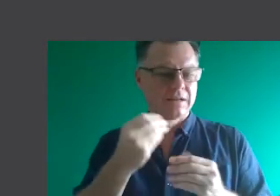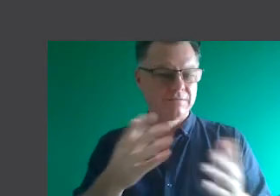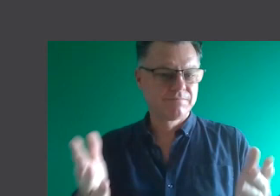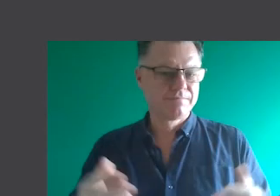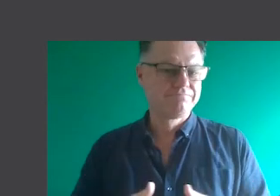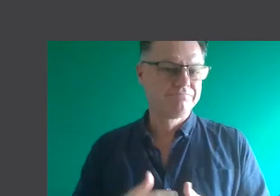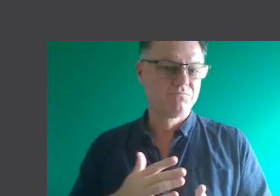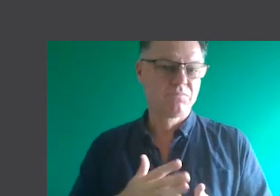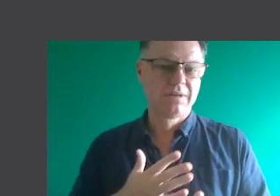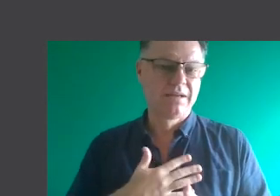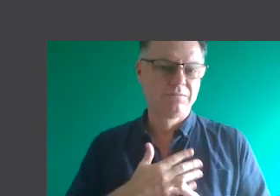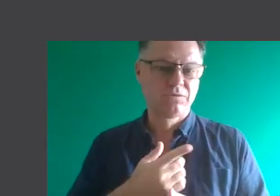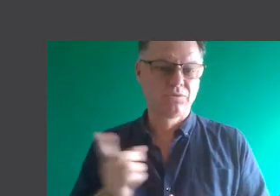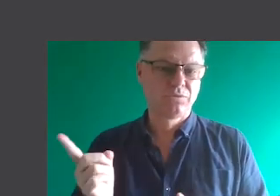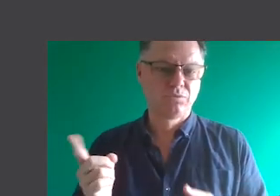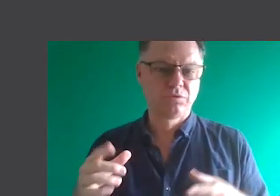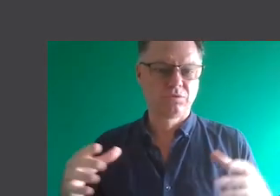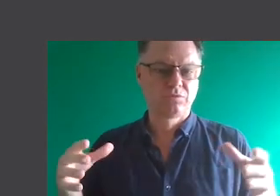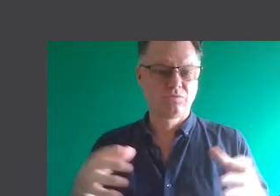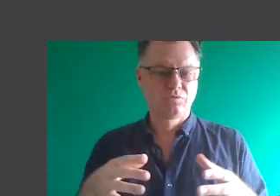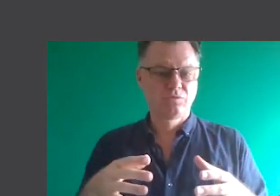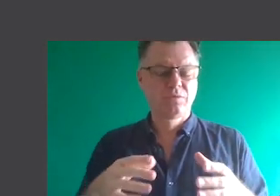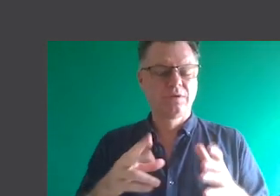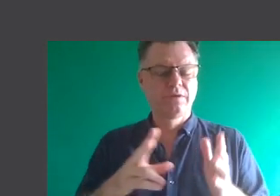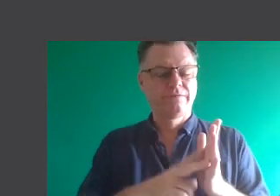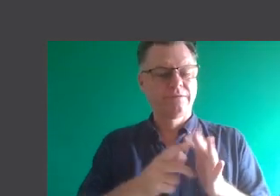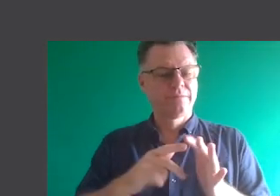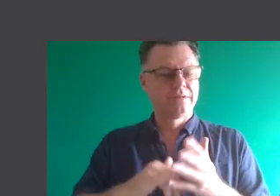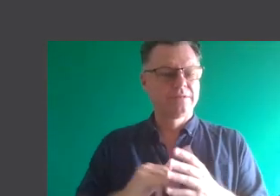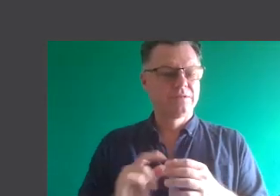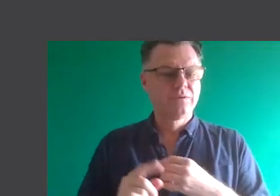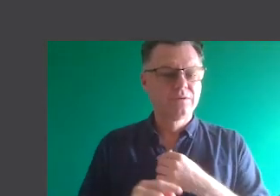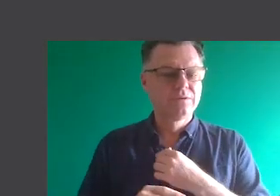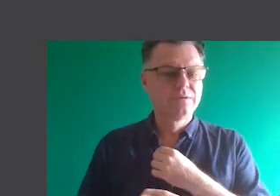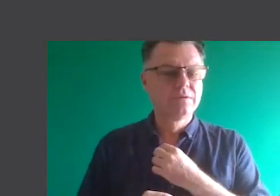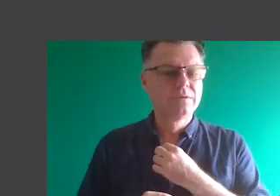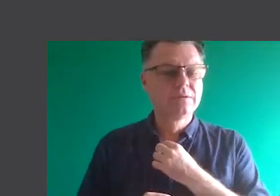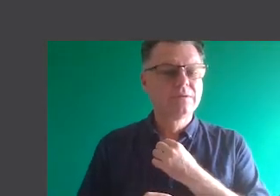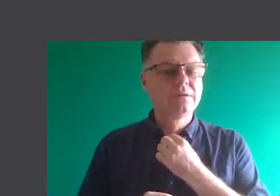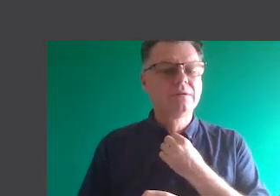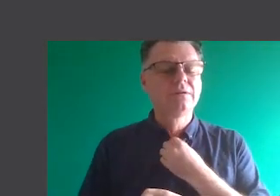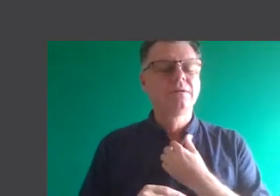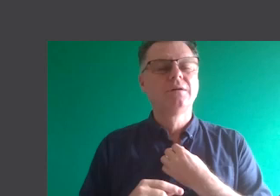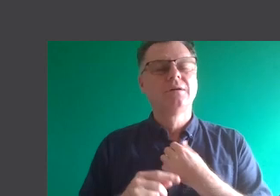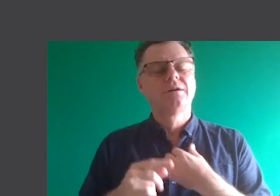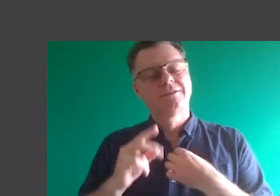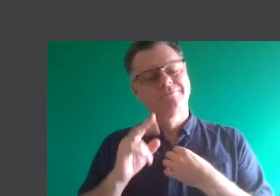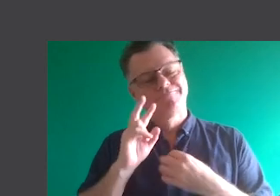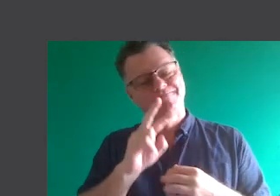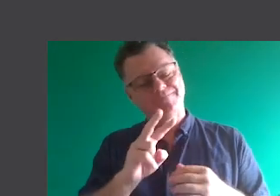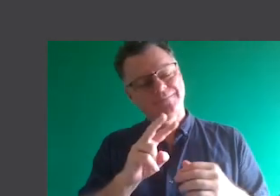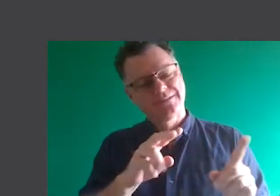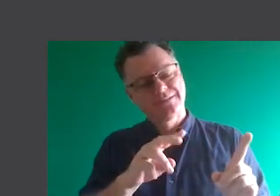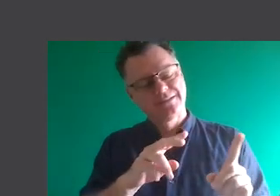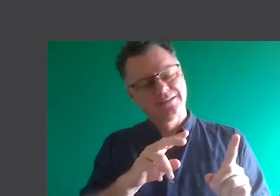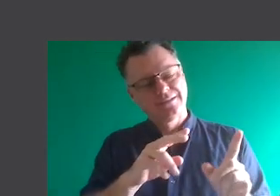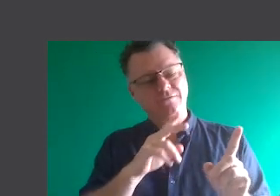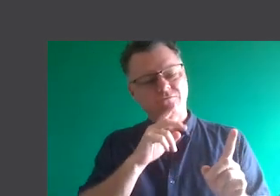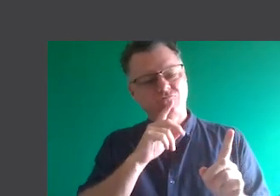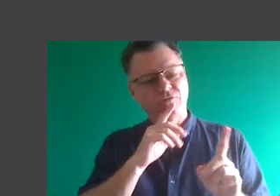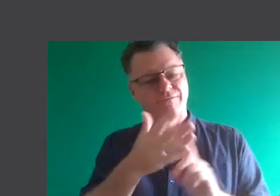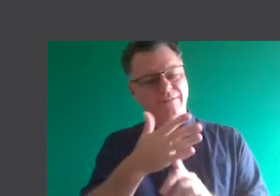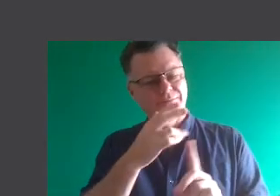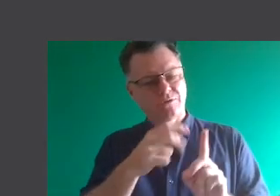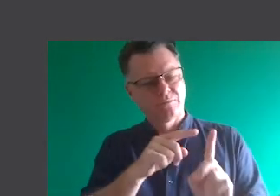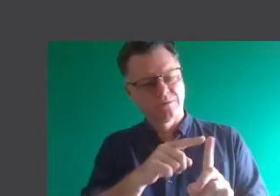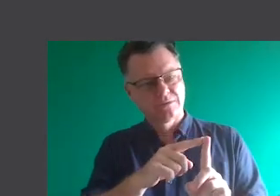the red flags that we have outlined, but it's up to us collectively as the public sector to take those red flags and to